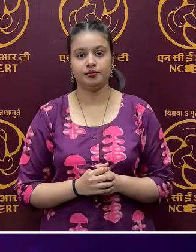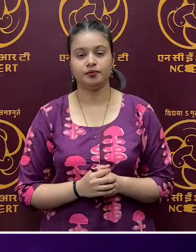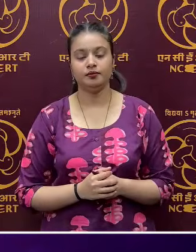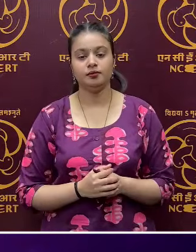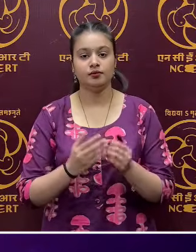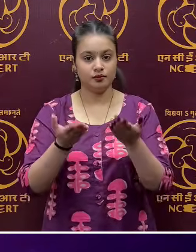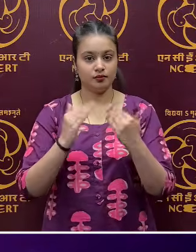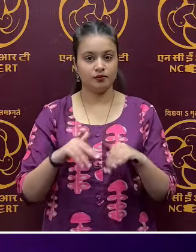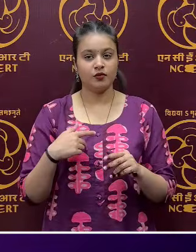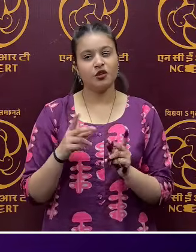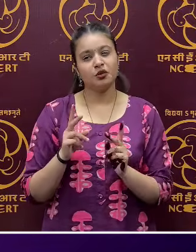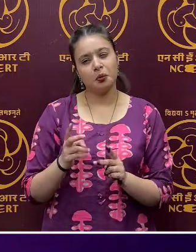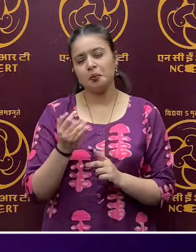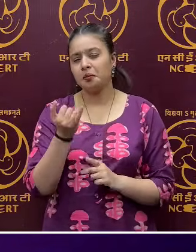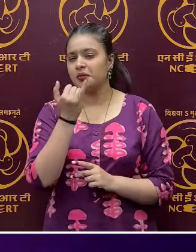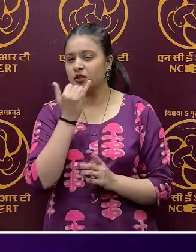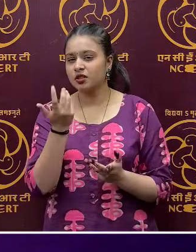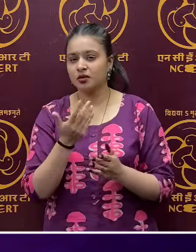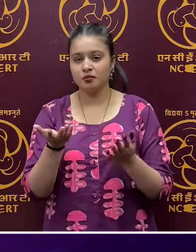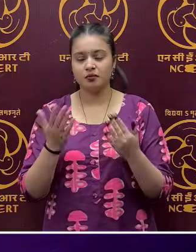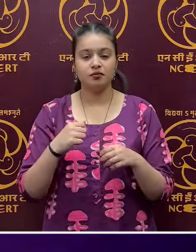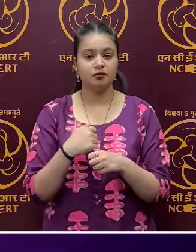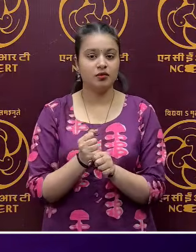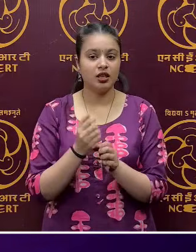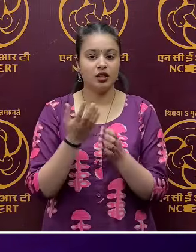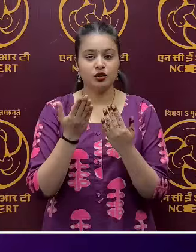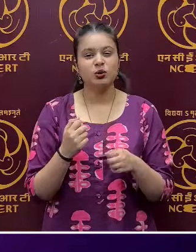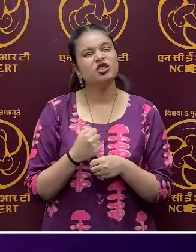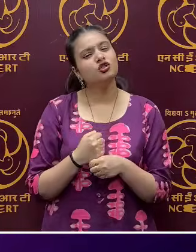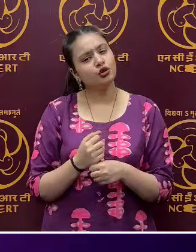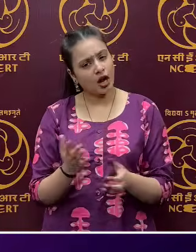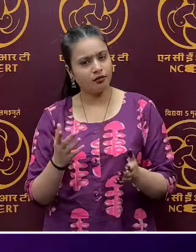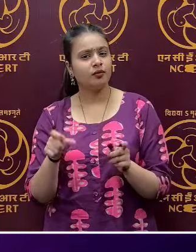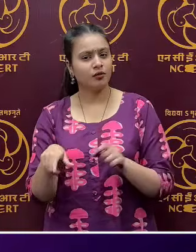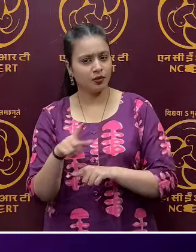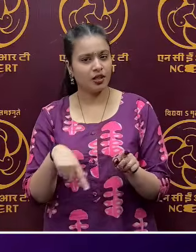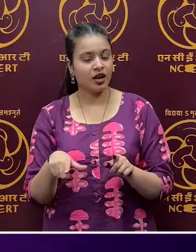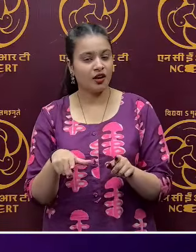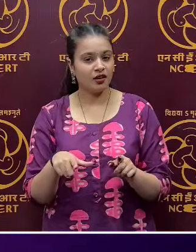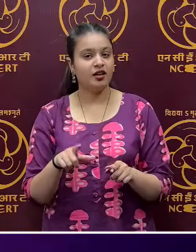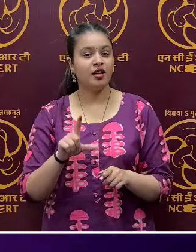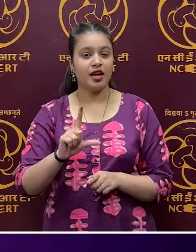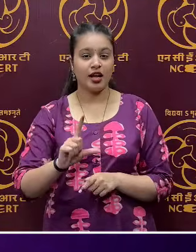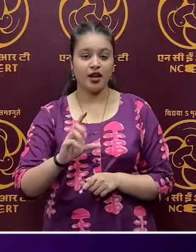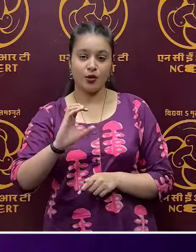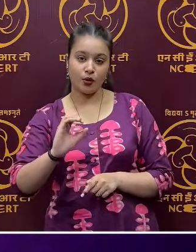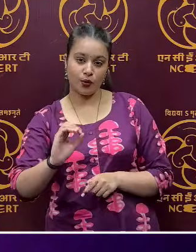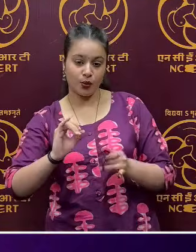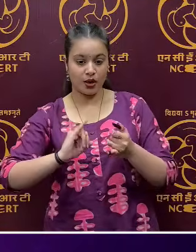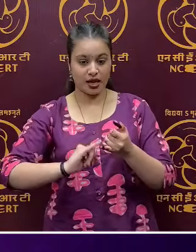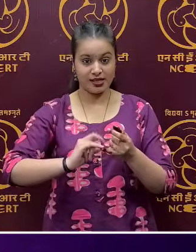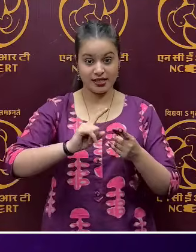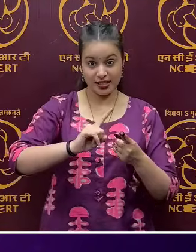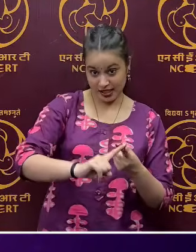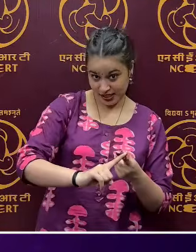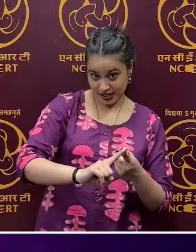Then the most common mistake that is made generally is lose, L-O-S-E